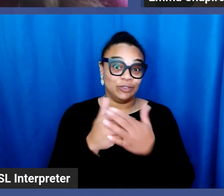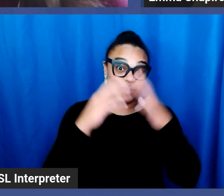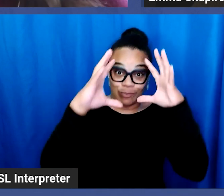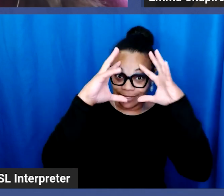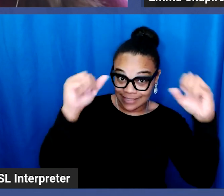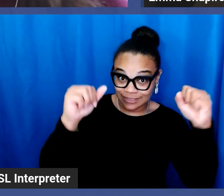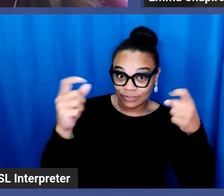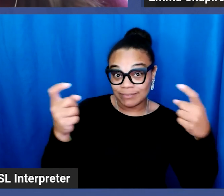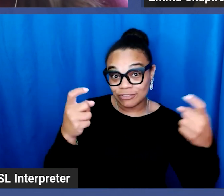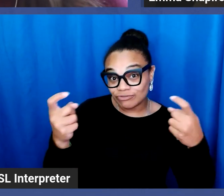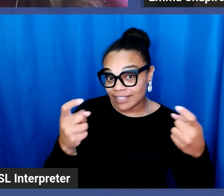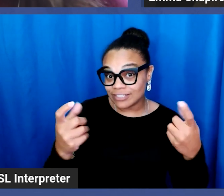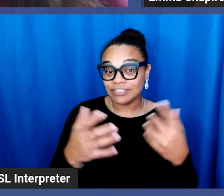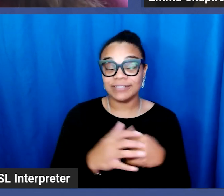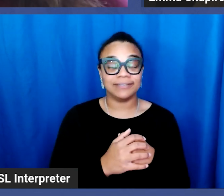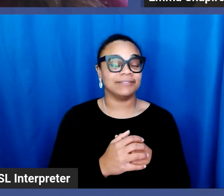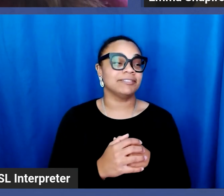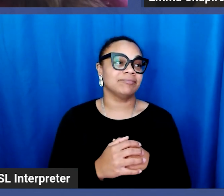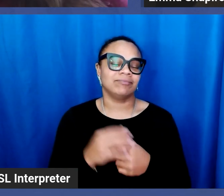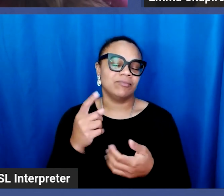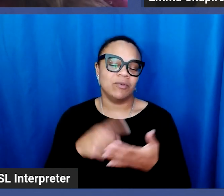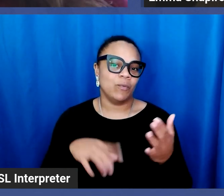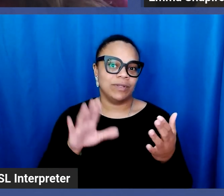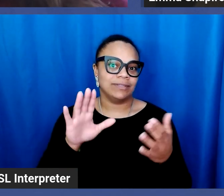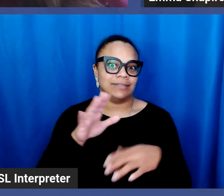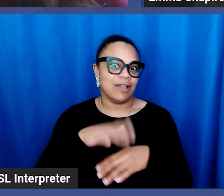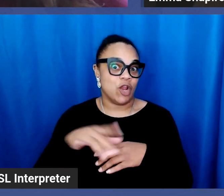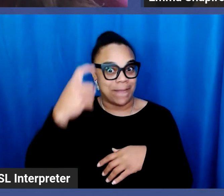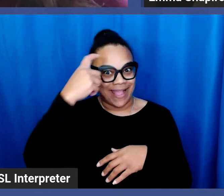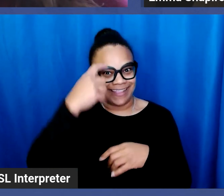presidential administration? You know, what's on your mind?